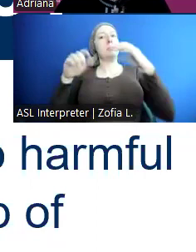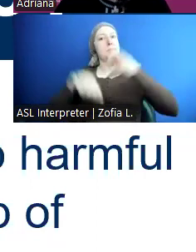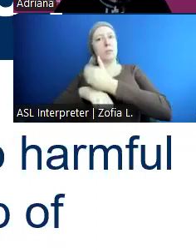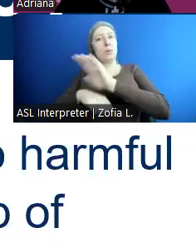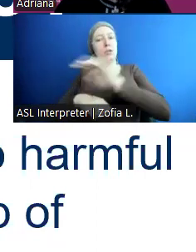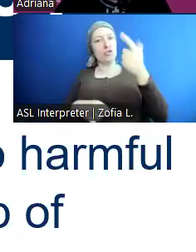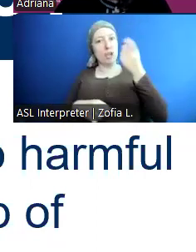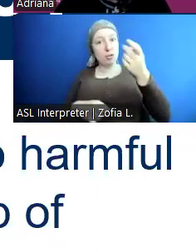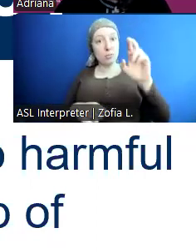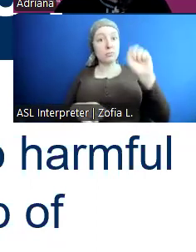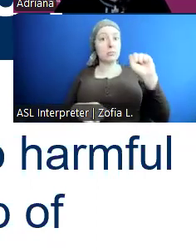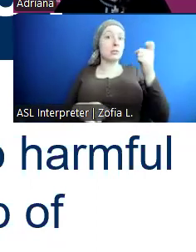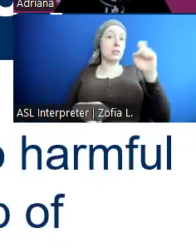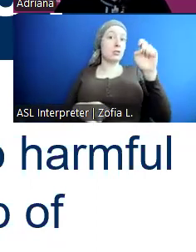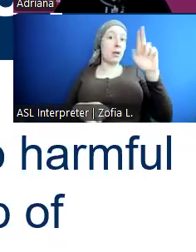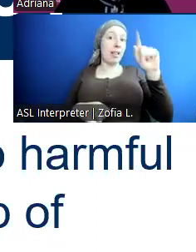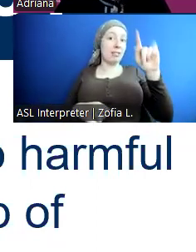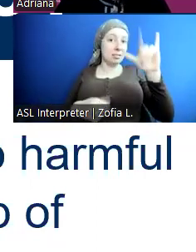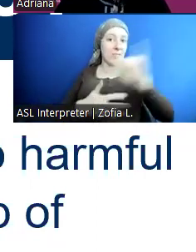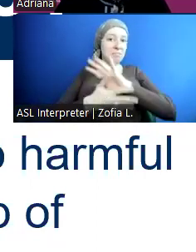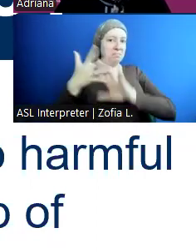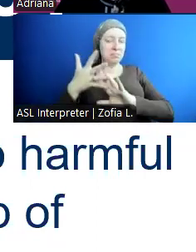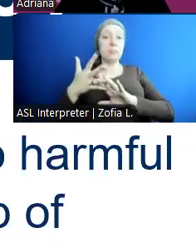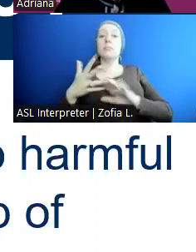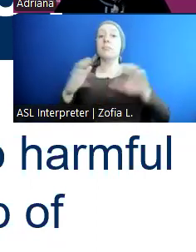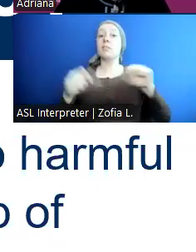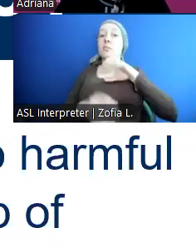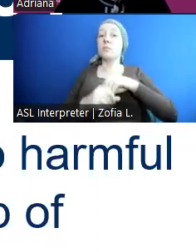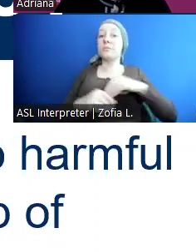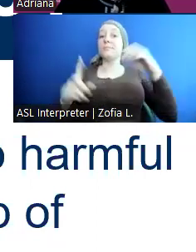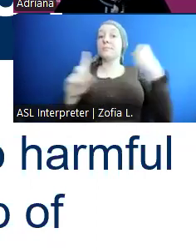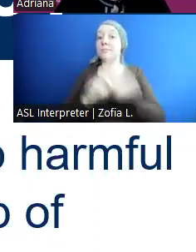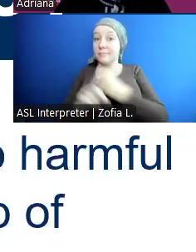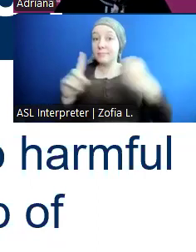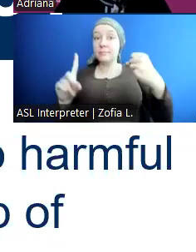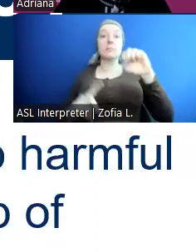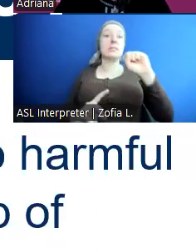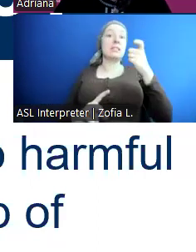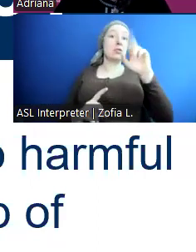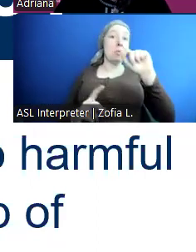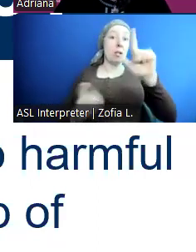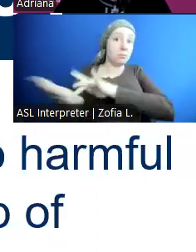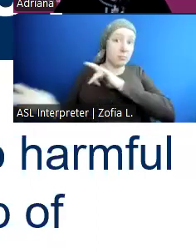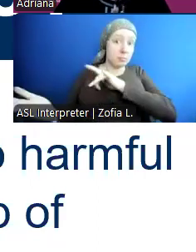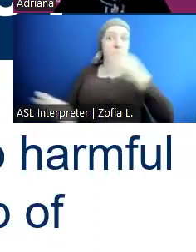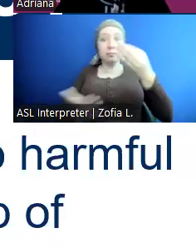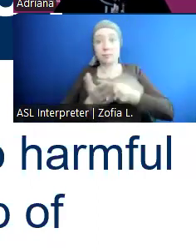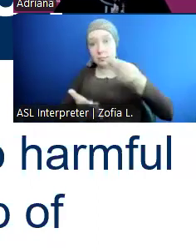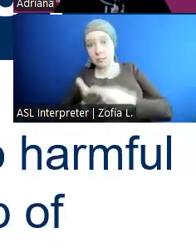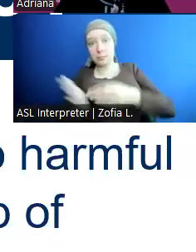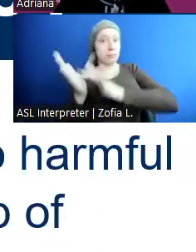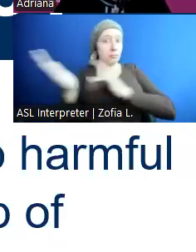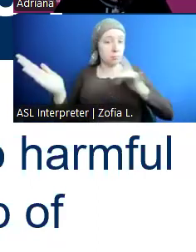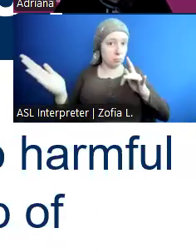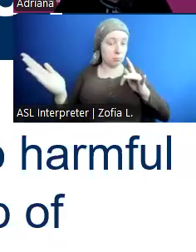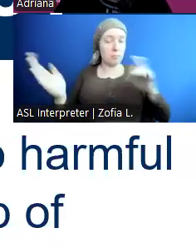their sexuality, etc. This includes physical, sexual, emotional, financial abuse,